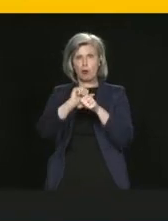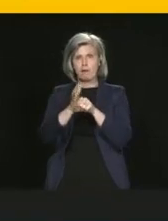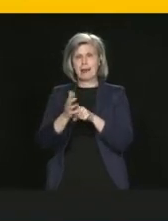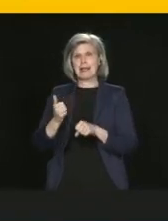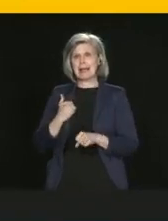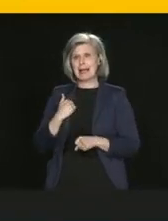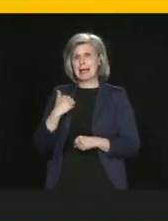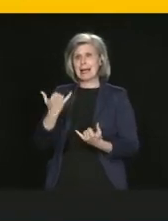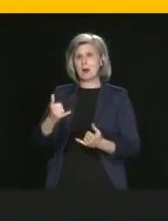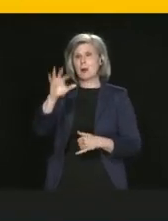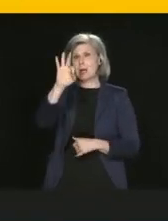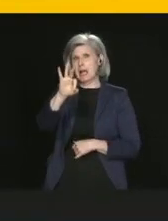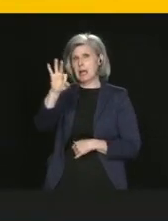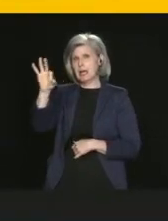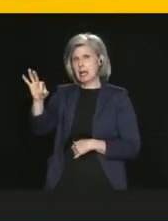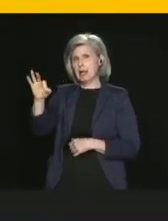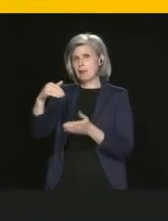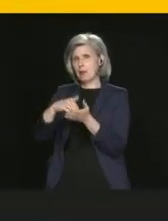including